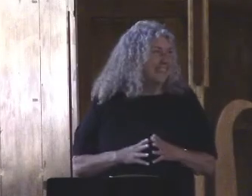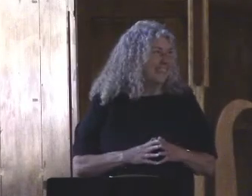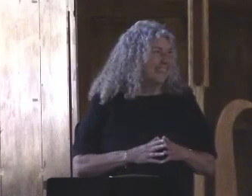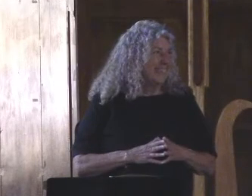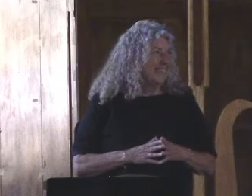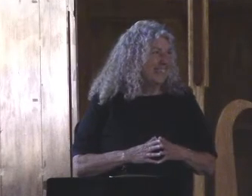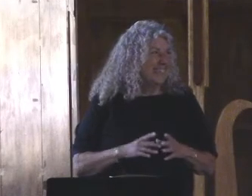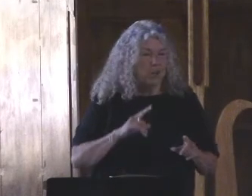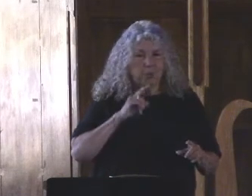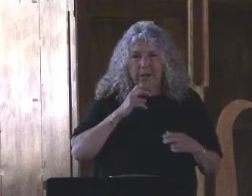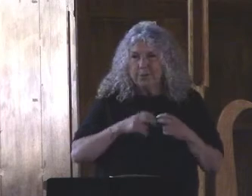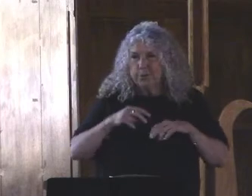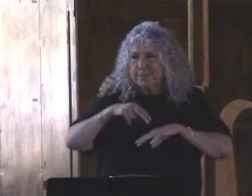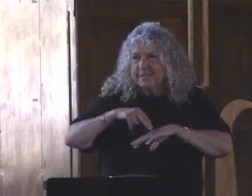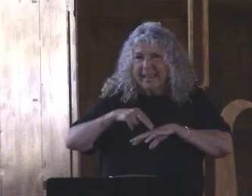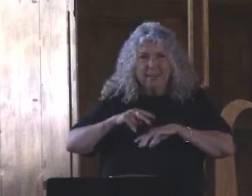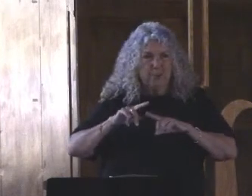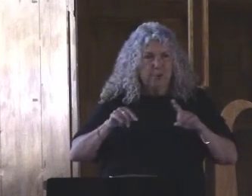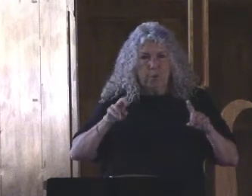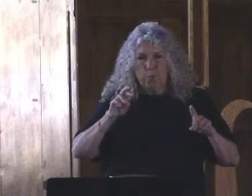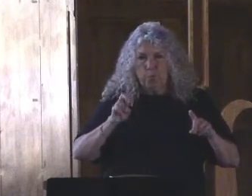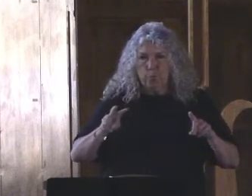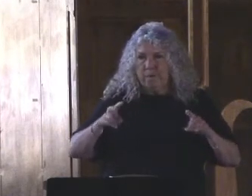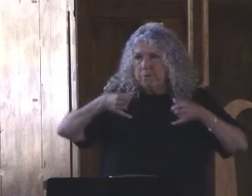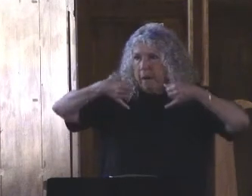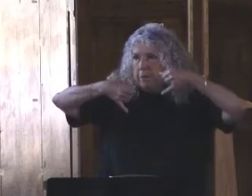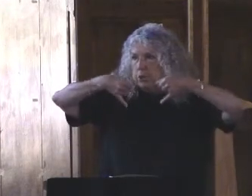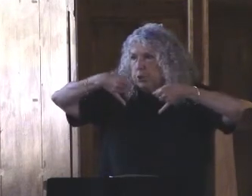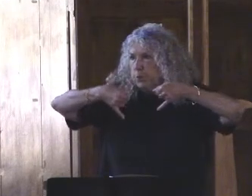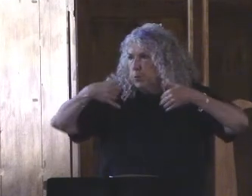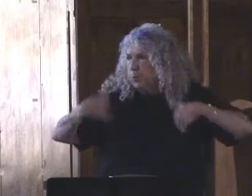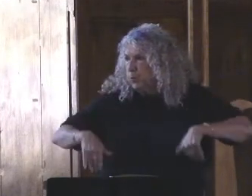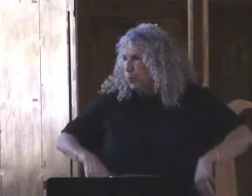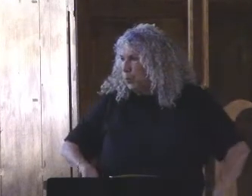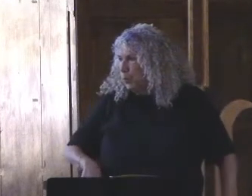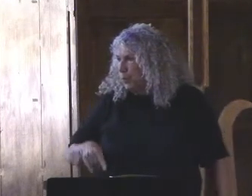It would be really hard to stand up here wearing Reverend Myra's shoes.